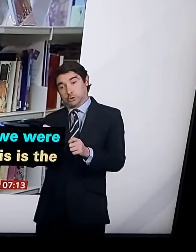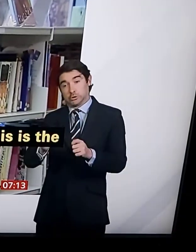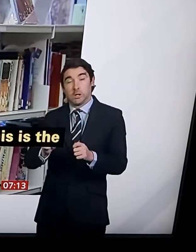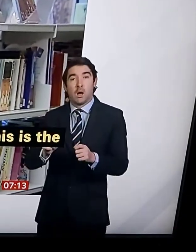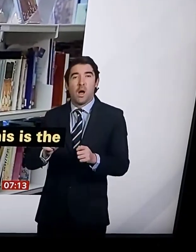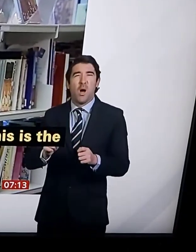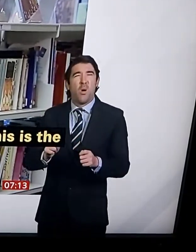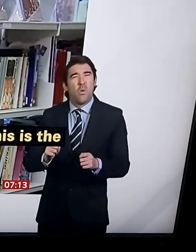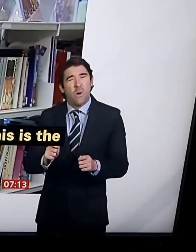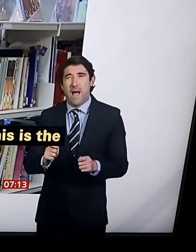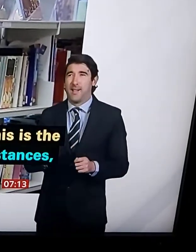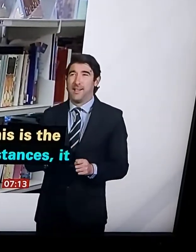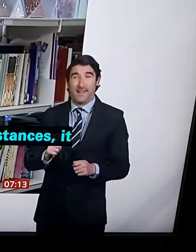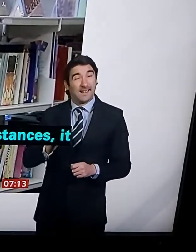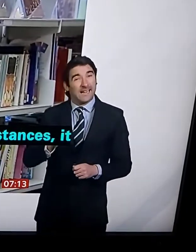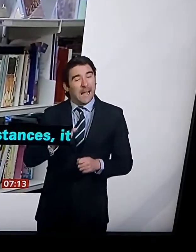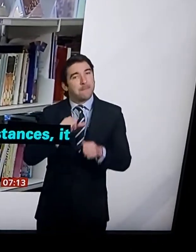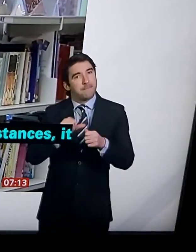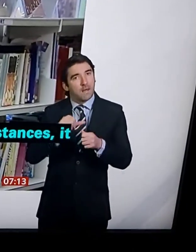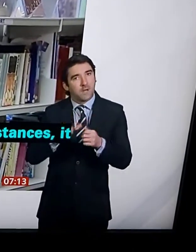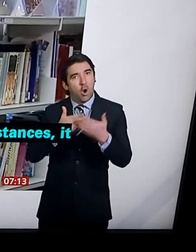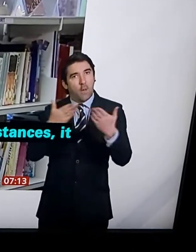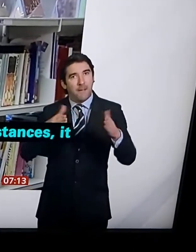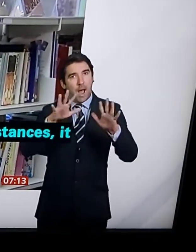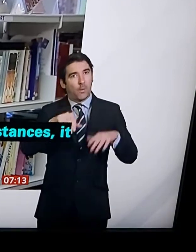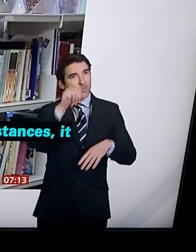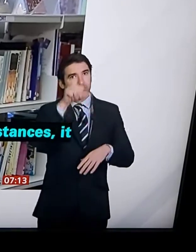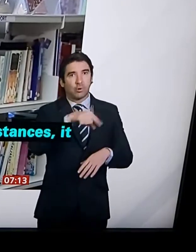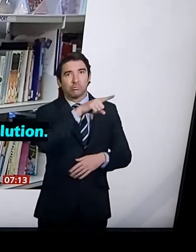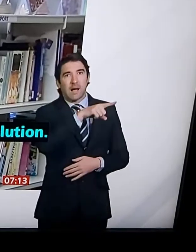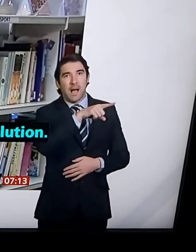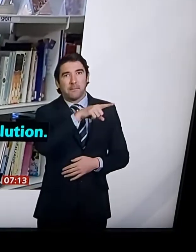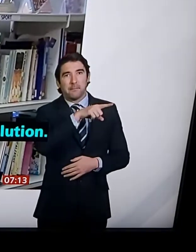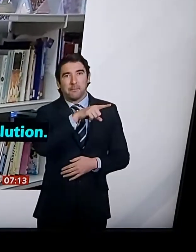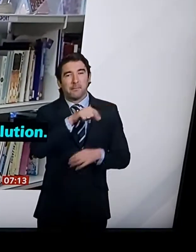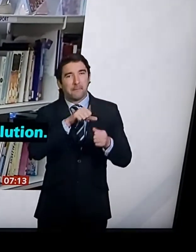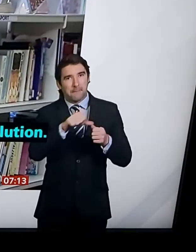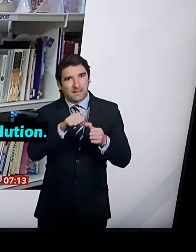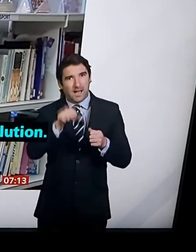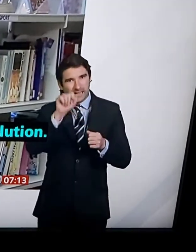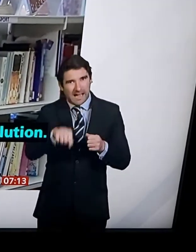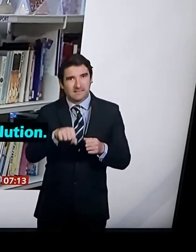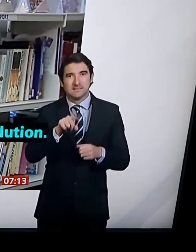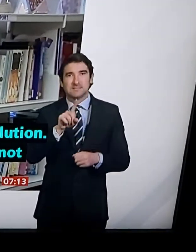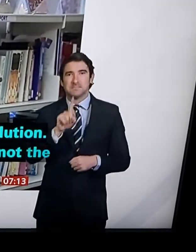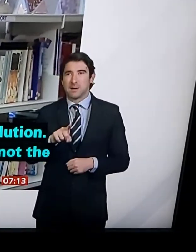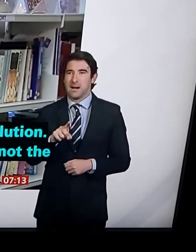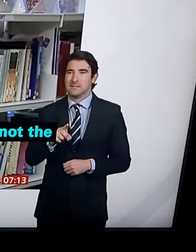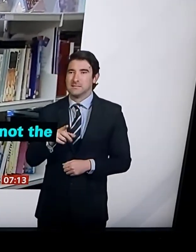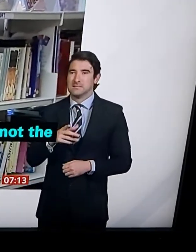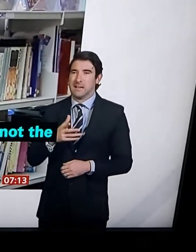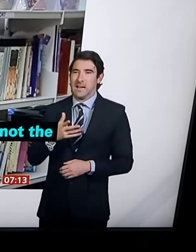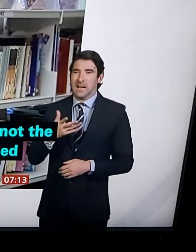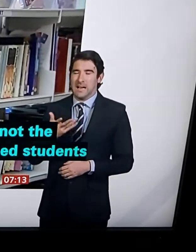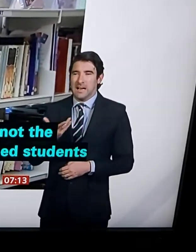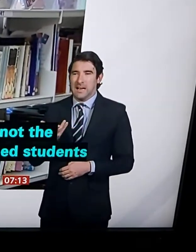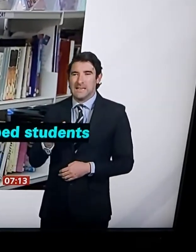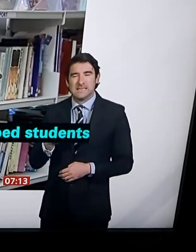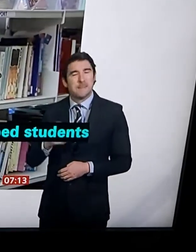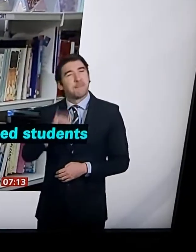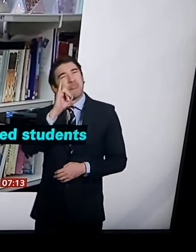assessed grades, so the grades that we gave, were not the grades that we necessarily hoped our students would get, but we knew that we were going to be constrained by our